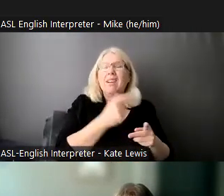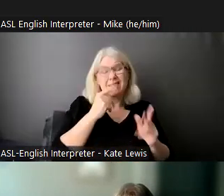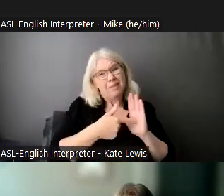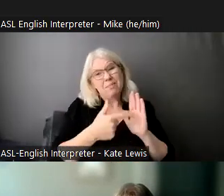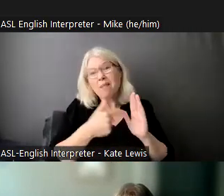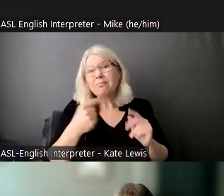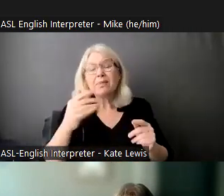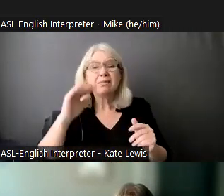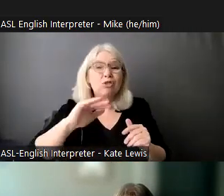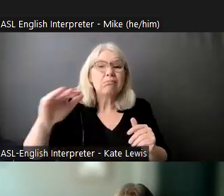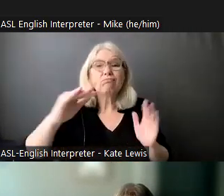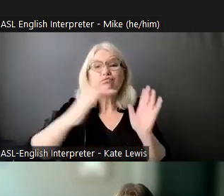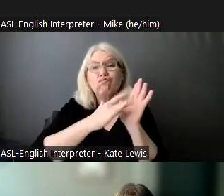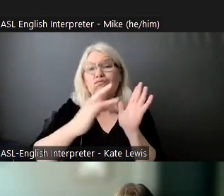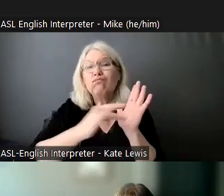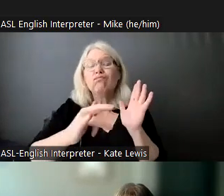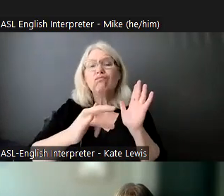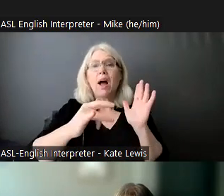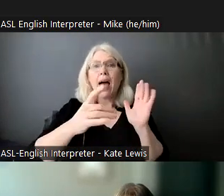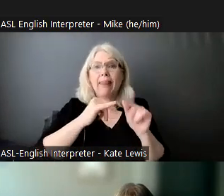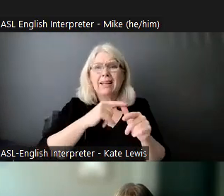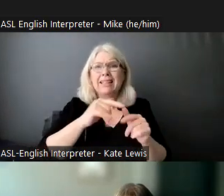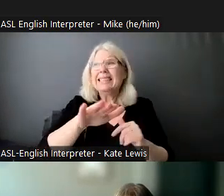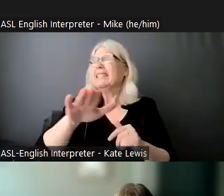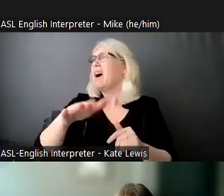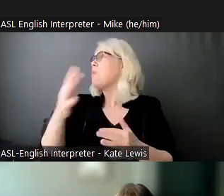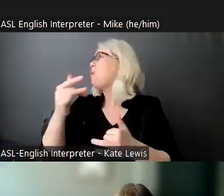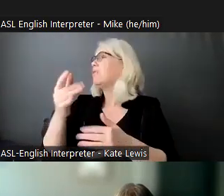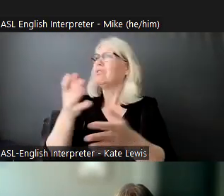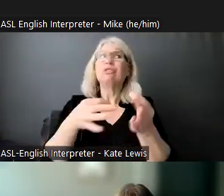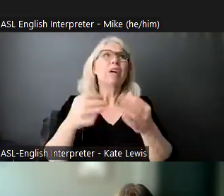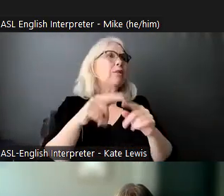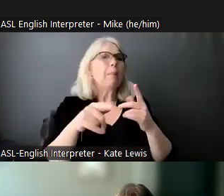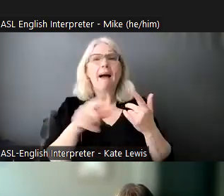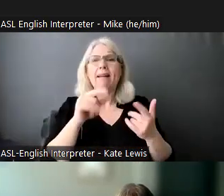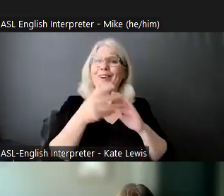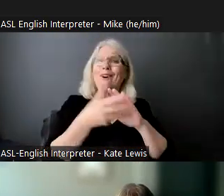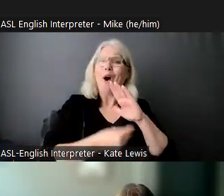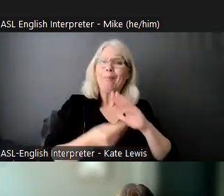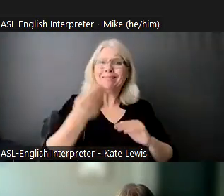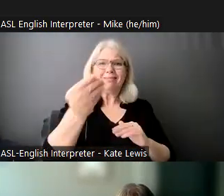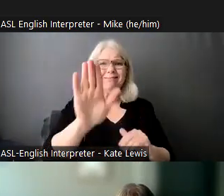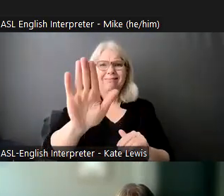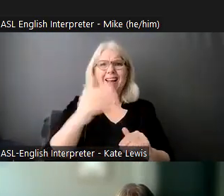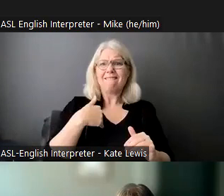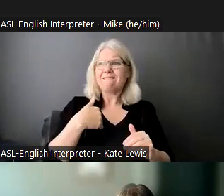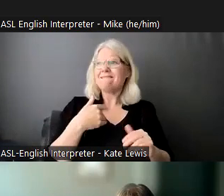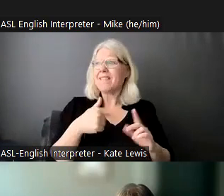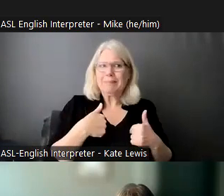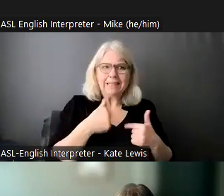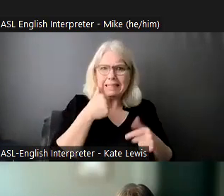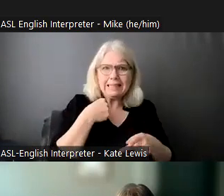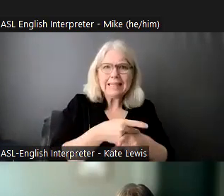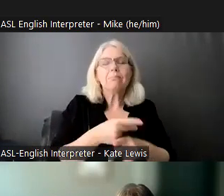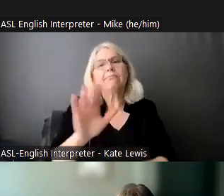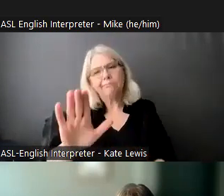one yourself for reference and to make sure that you can then share it with people as you want to. Every family is going to be different, but keep